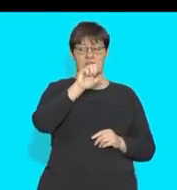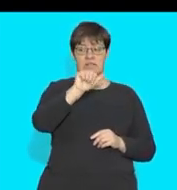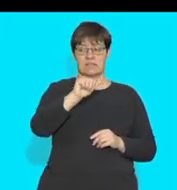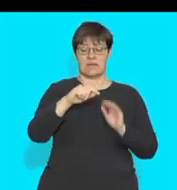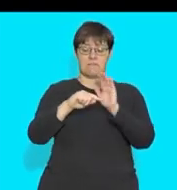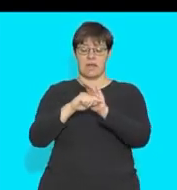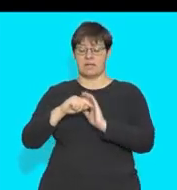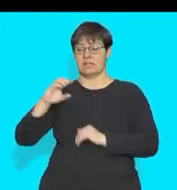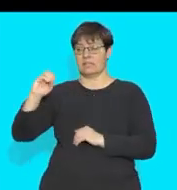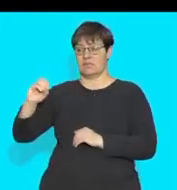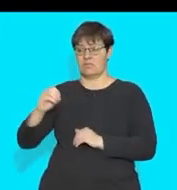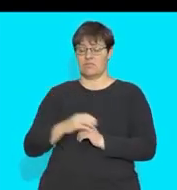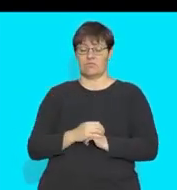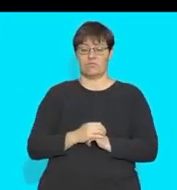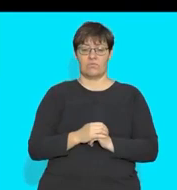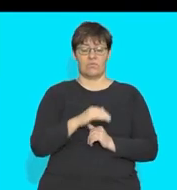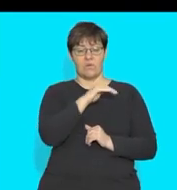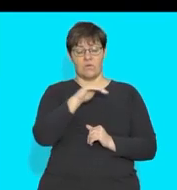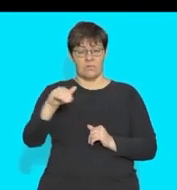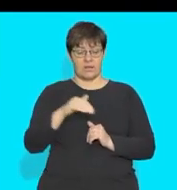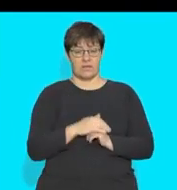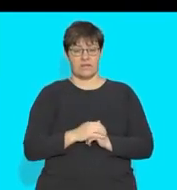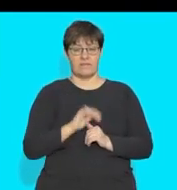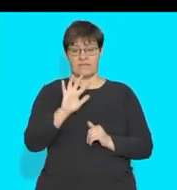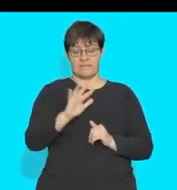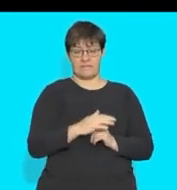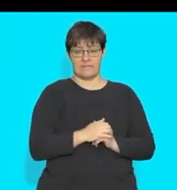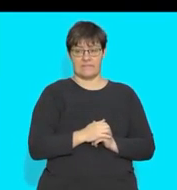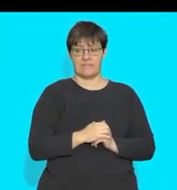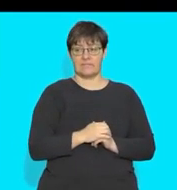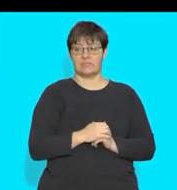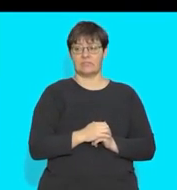minus initial divided by 5.